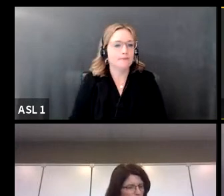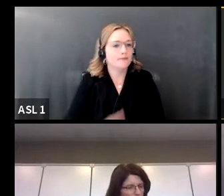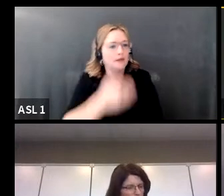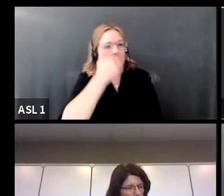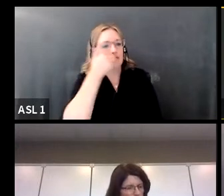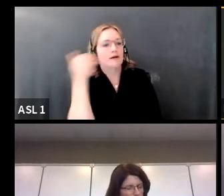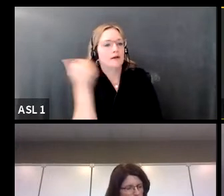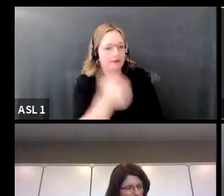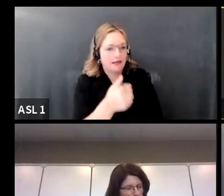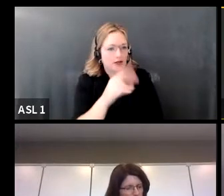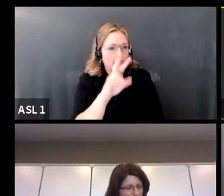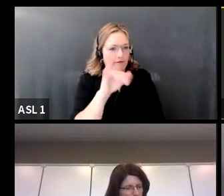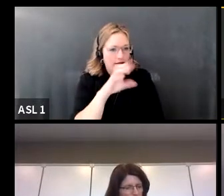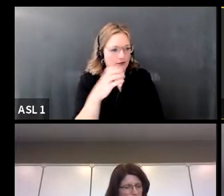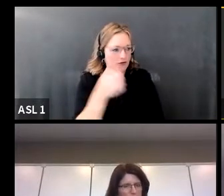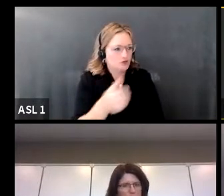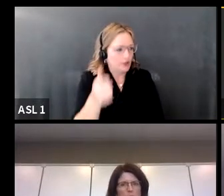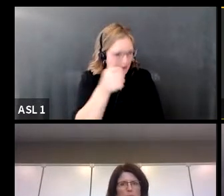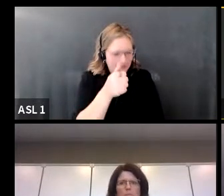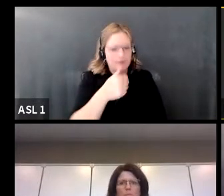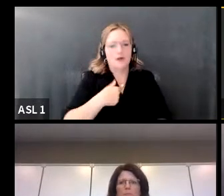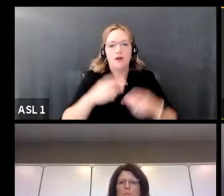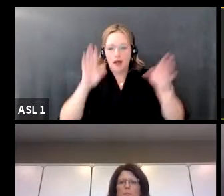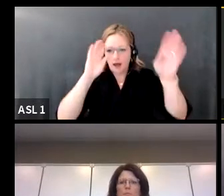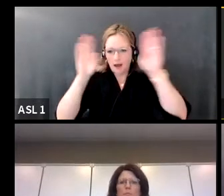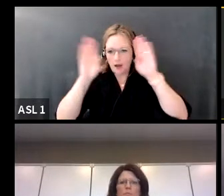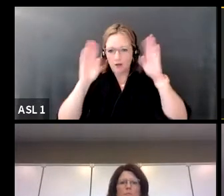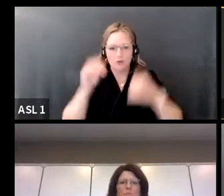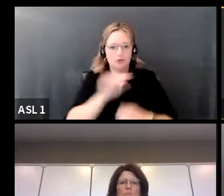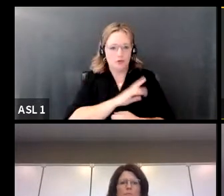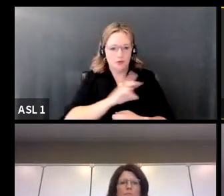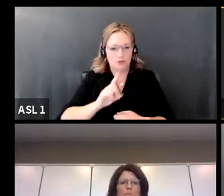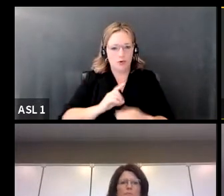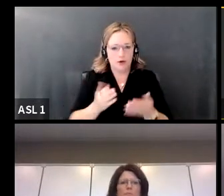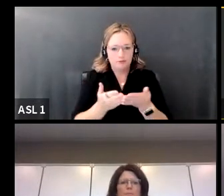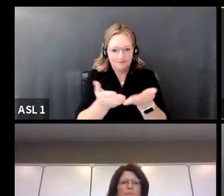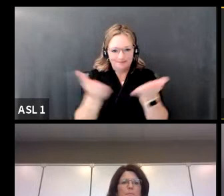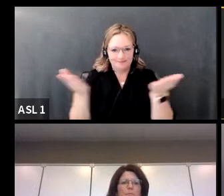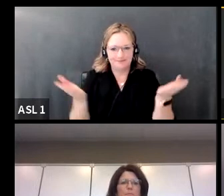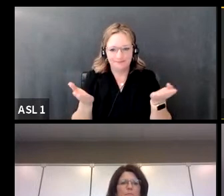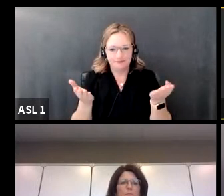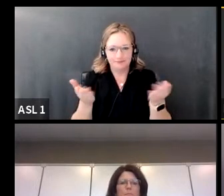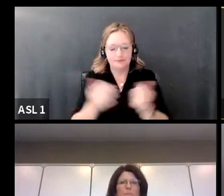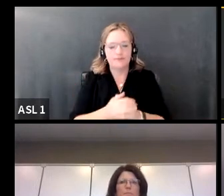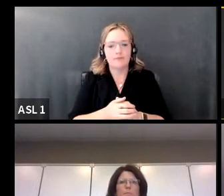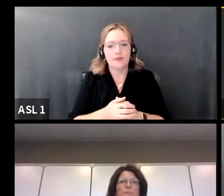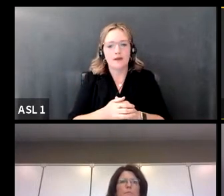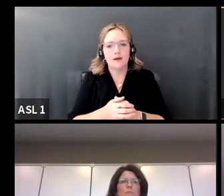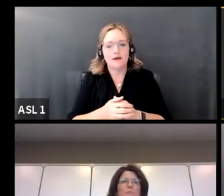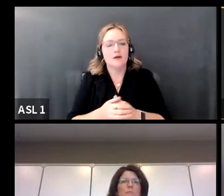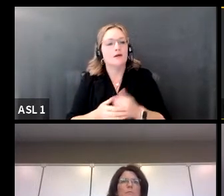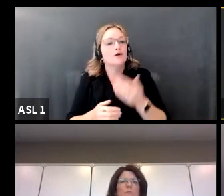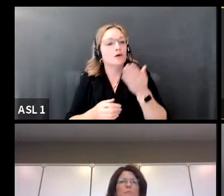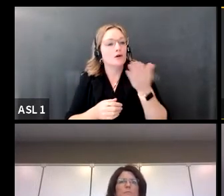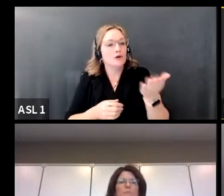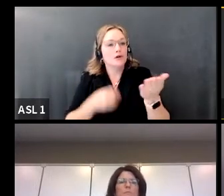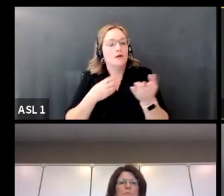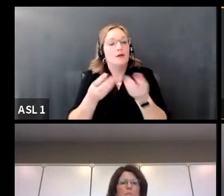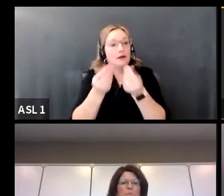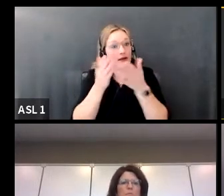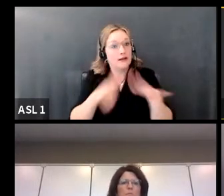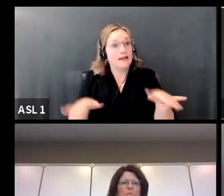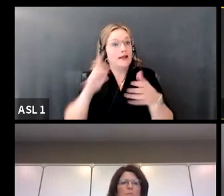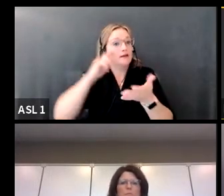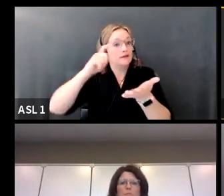smallwood and my greetings to all the board members uh vice chair i recognize that you've provided the land acknowledgement on